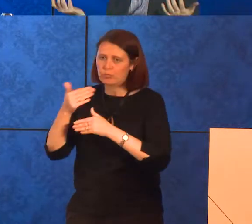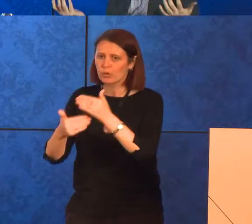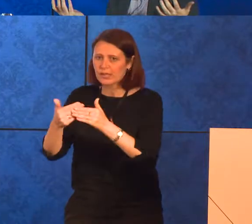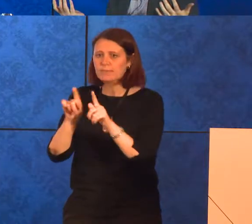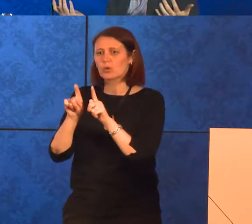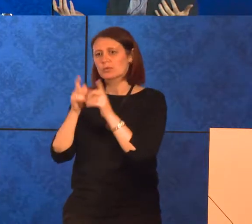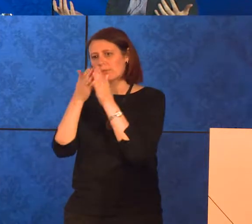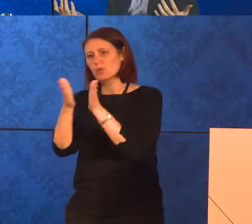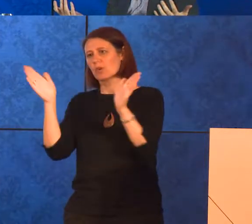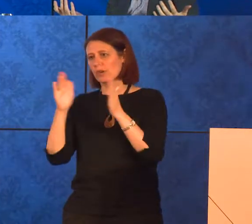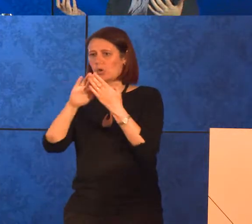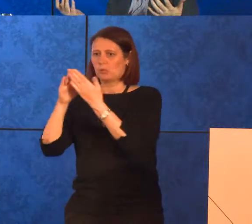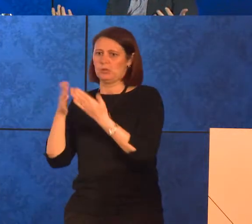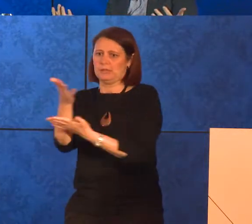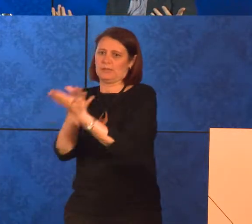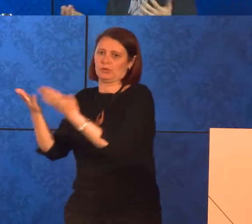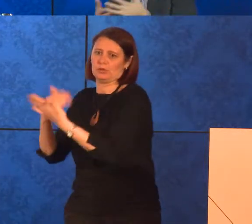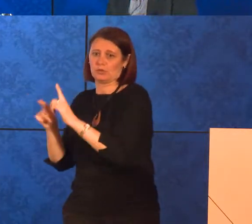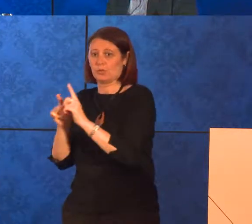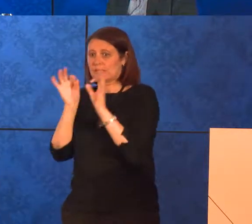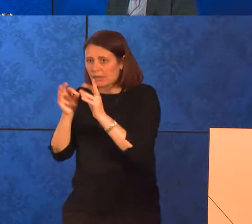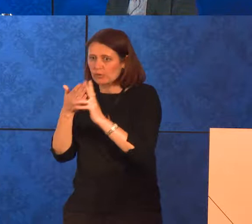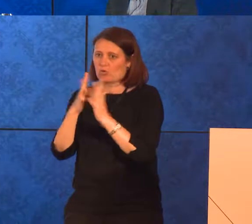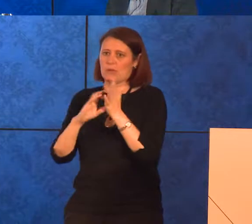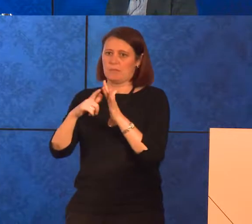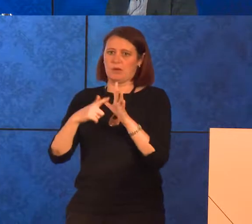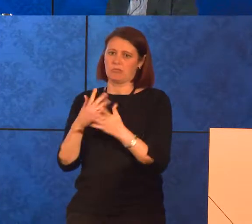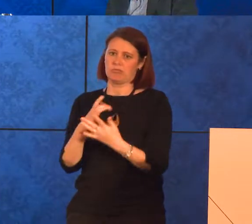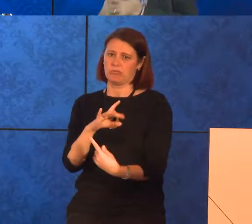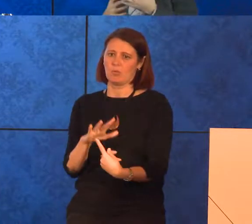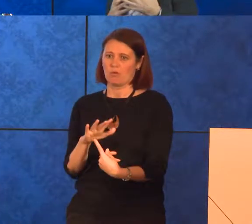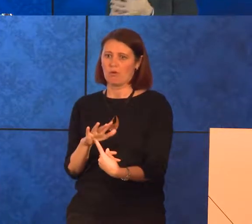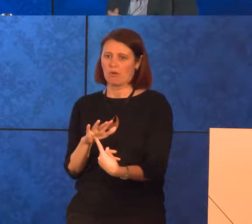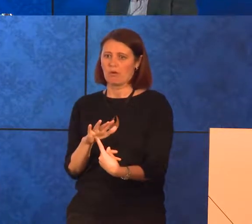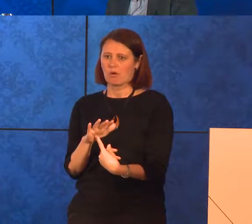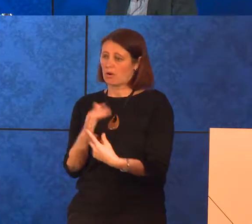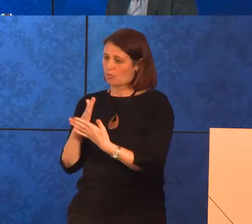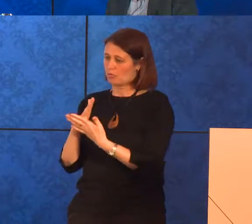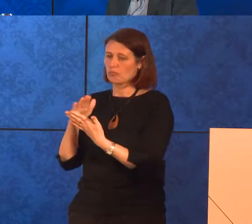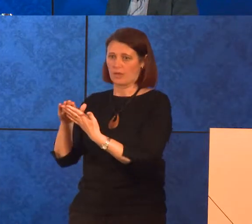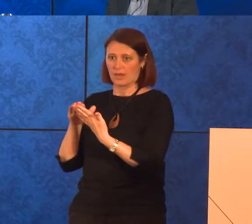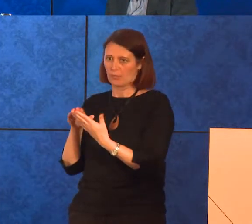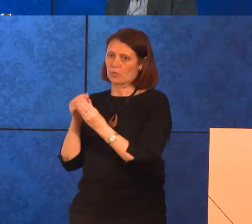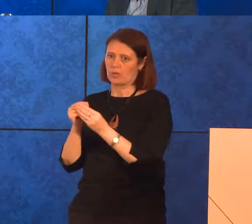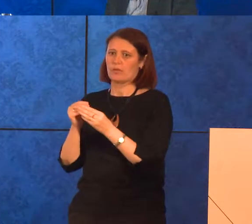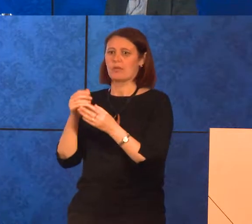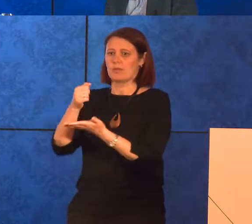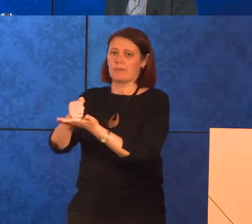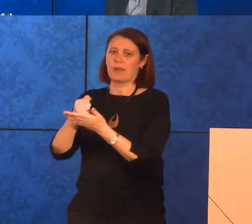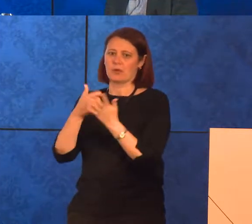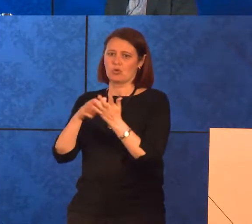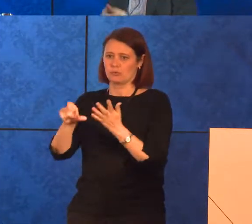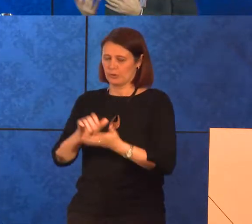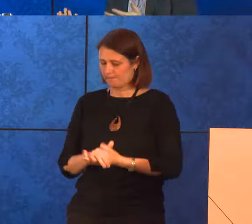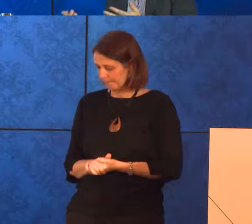more broadly in a community discussion, particularly through the media, is really important and helpful, and particularly was during the Banking Royal Commission.